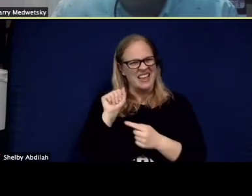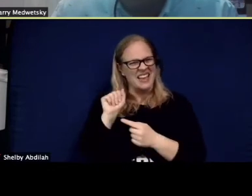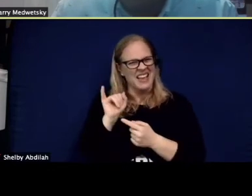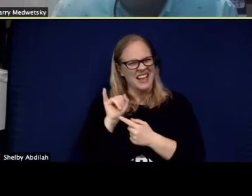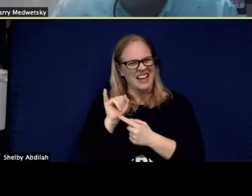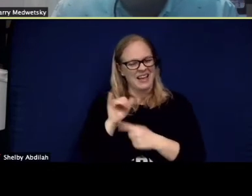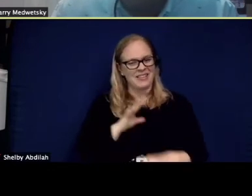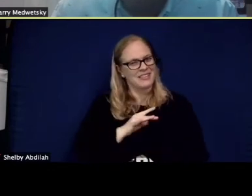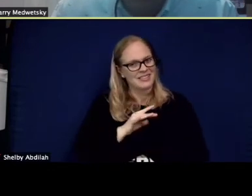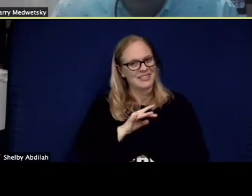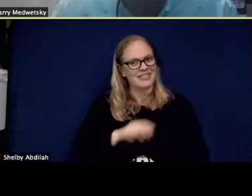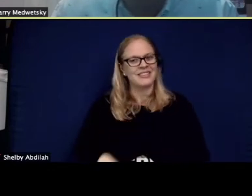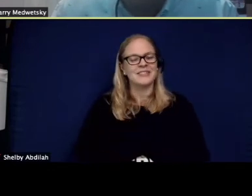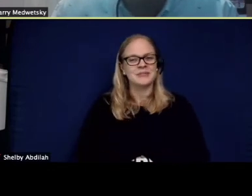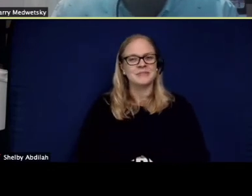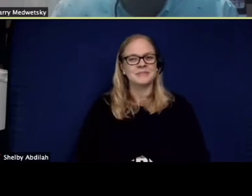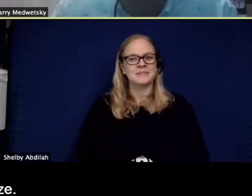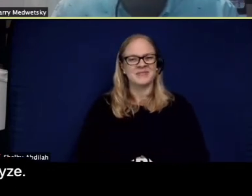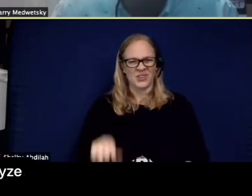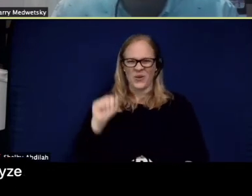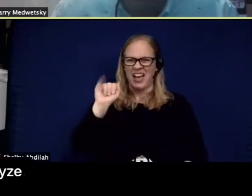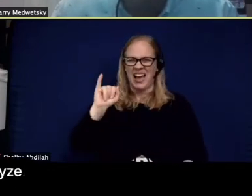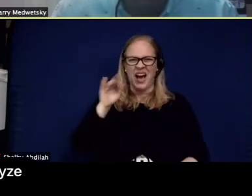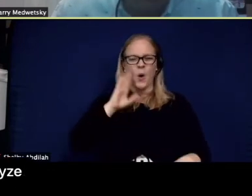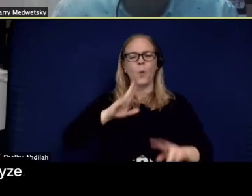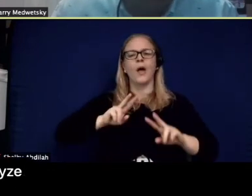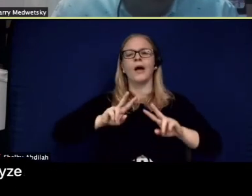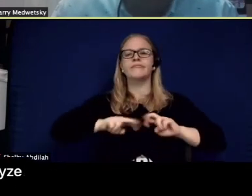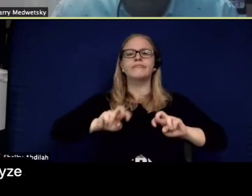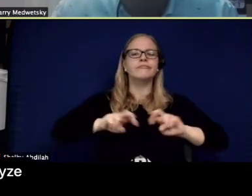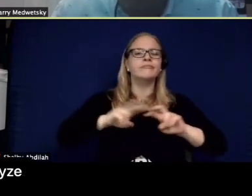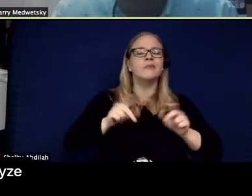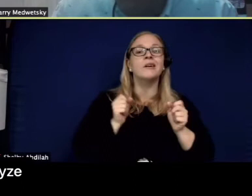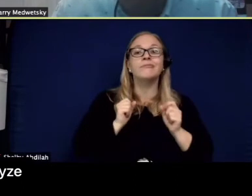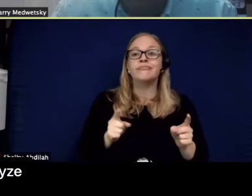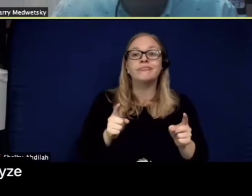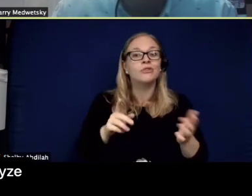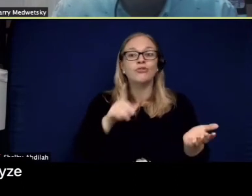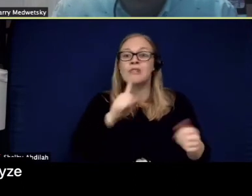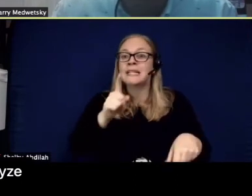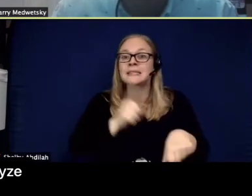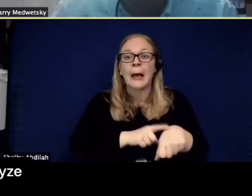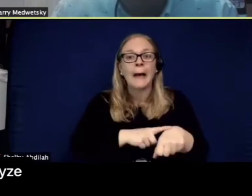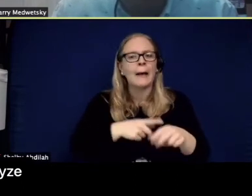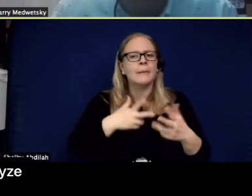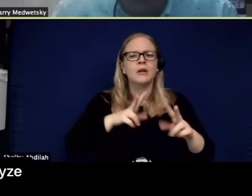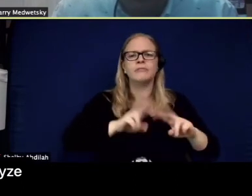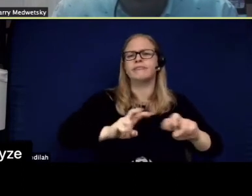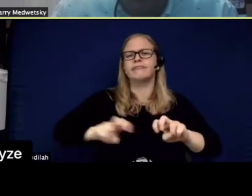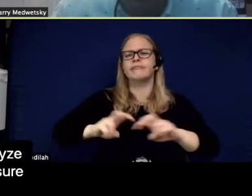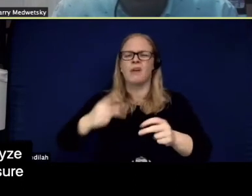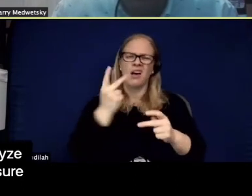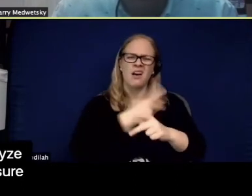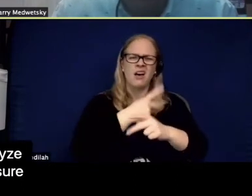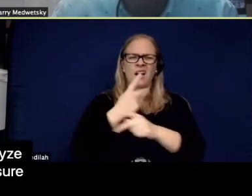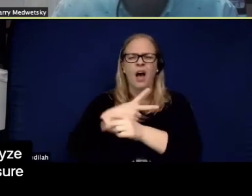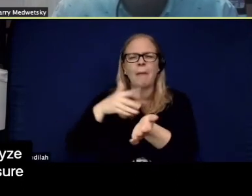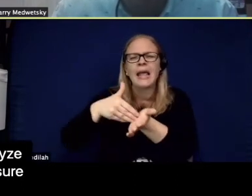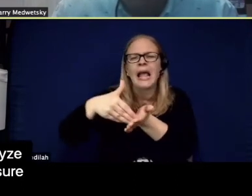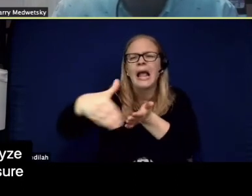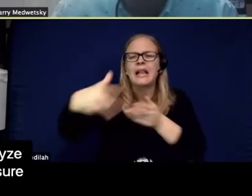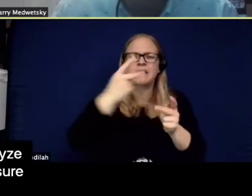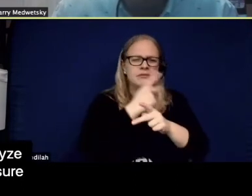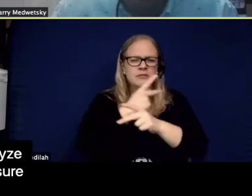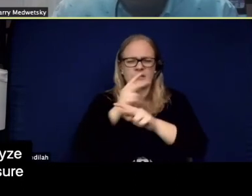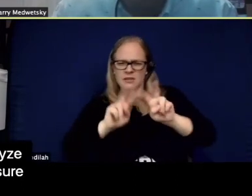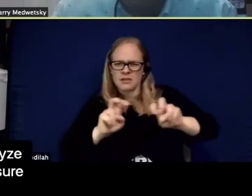do. It analyzes on the fly in real time, making calculate millions of calculations to determine